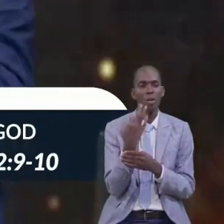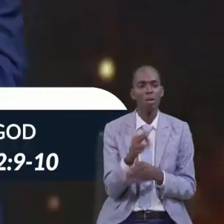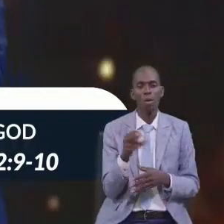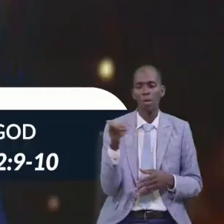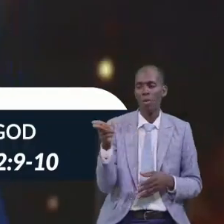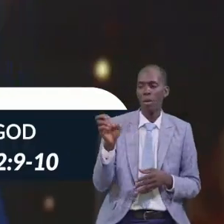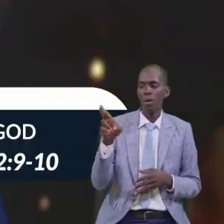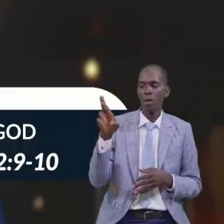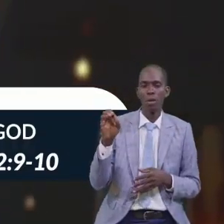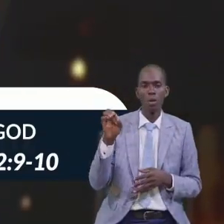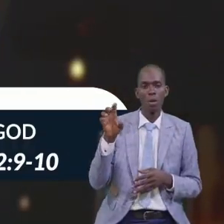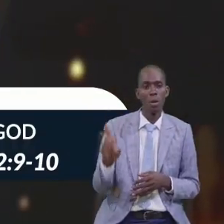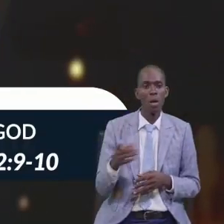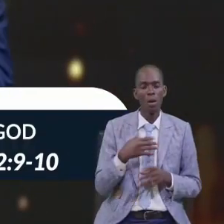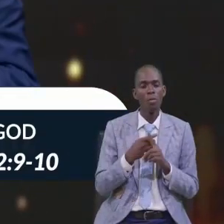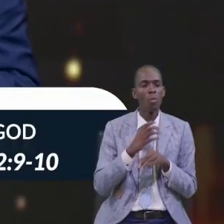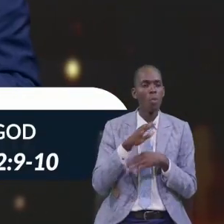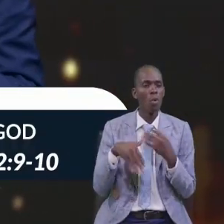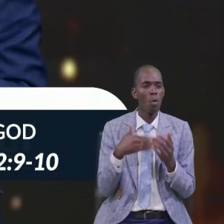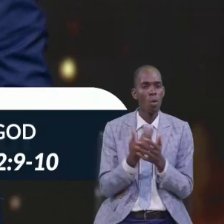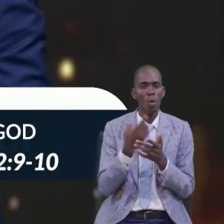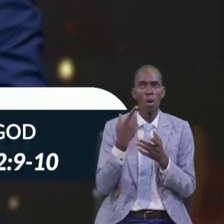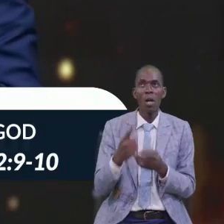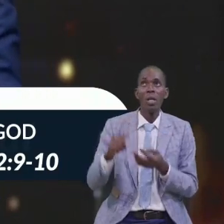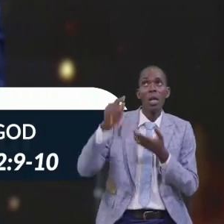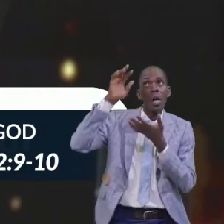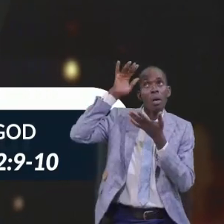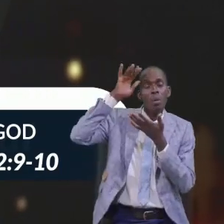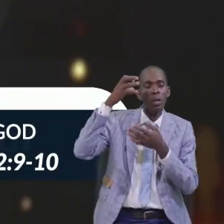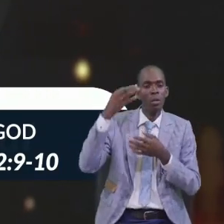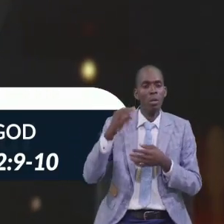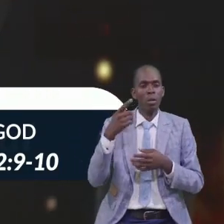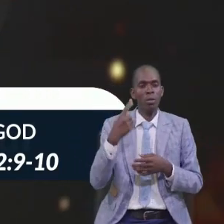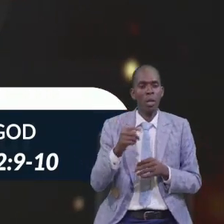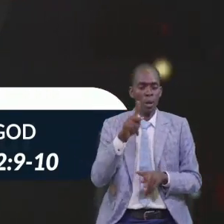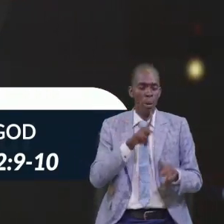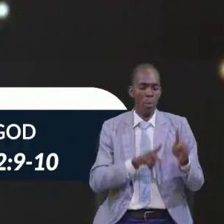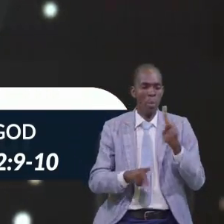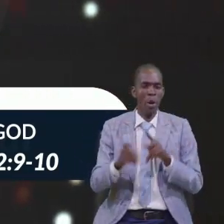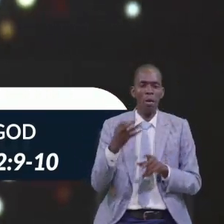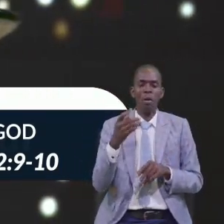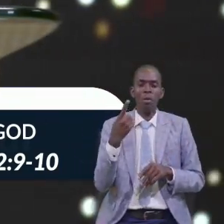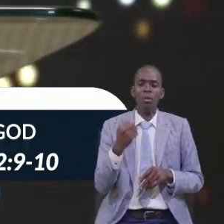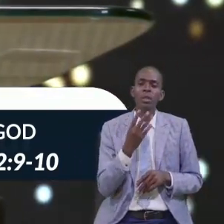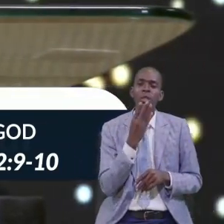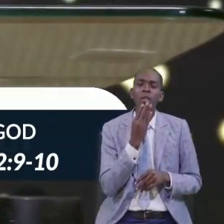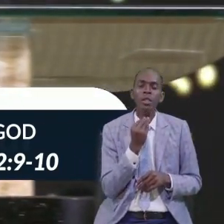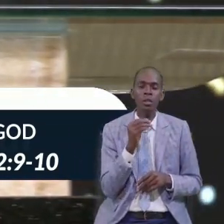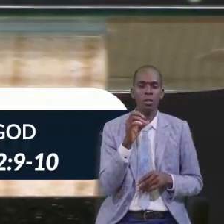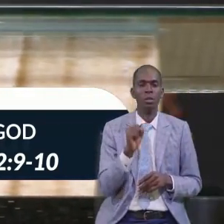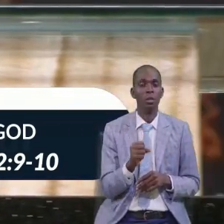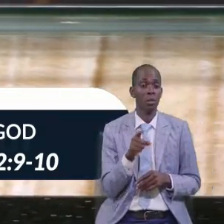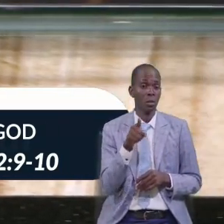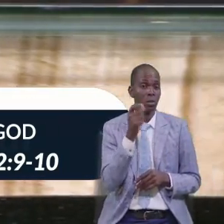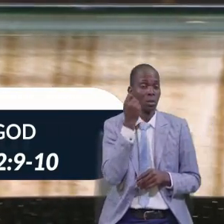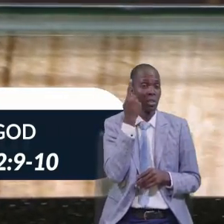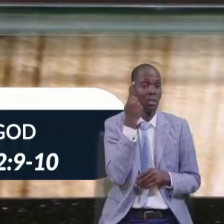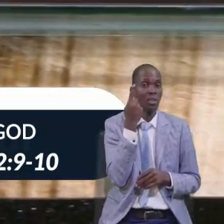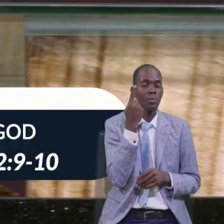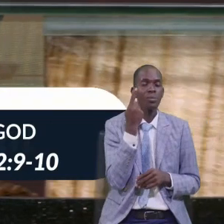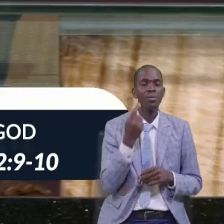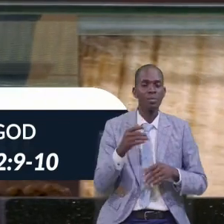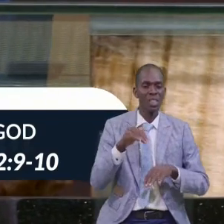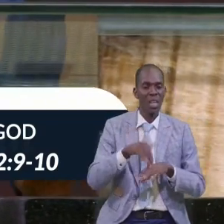Herod and from all the expectation of the people of the Jews. You understand? At